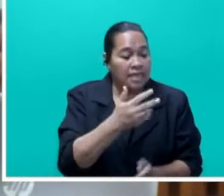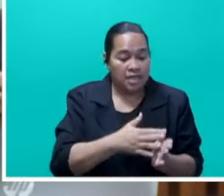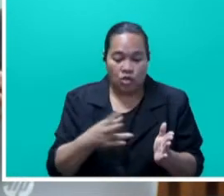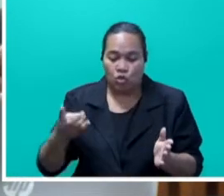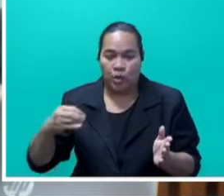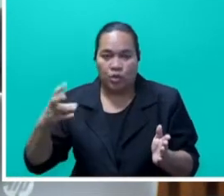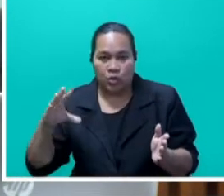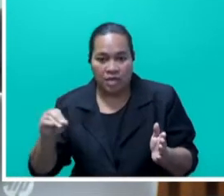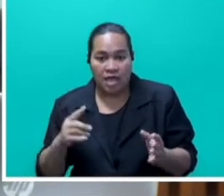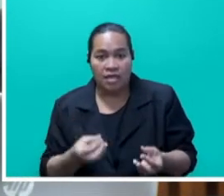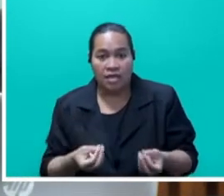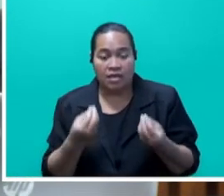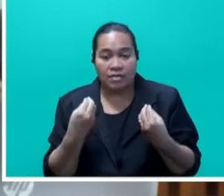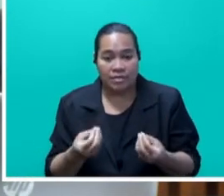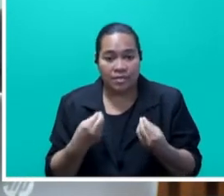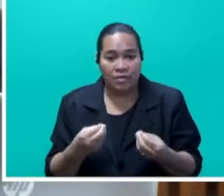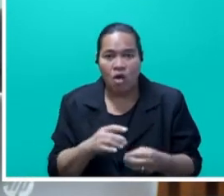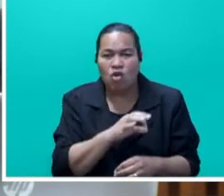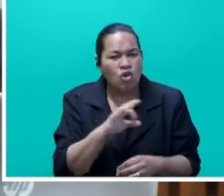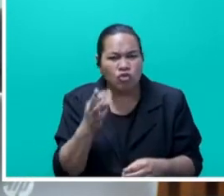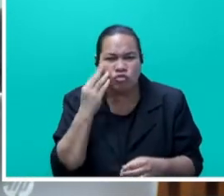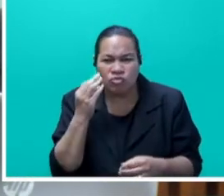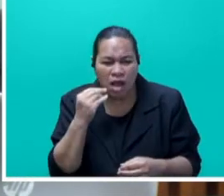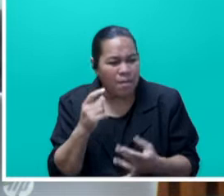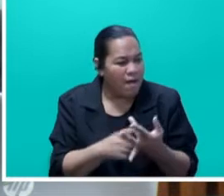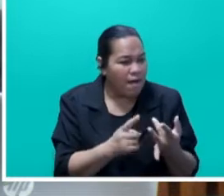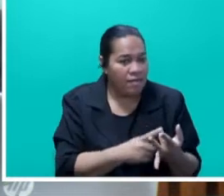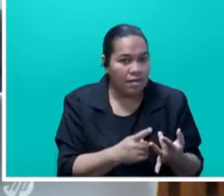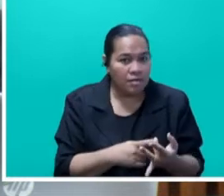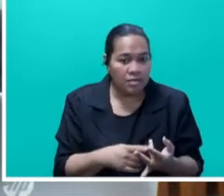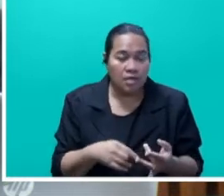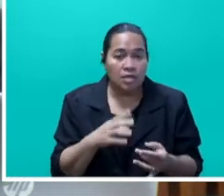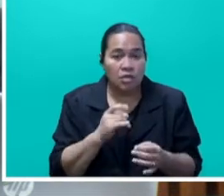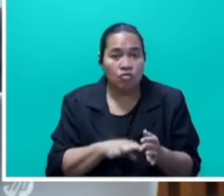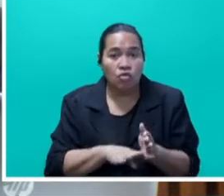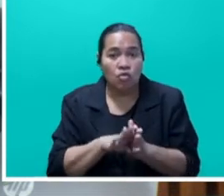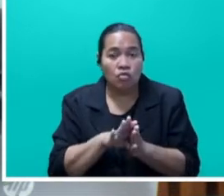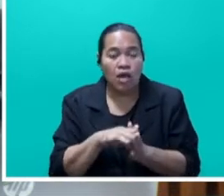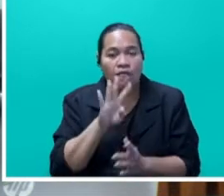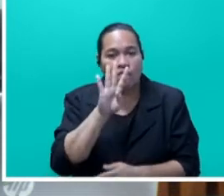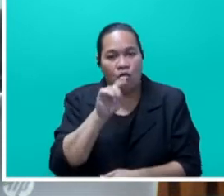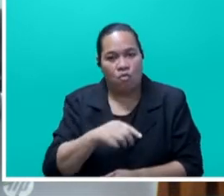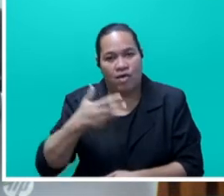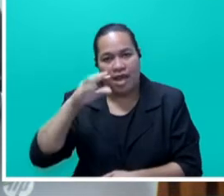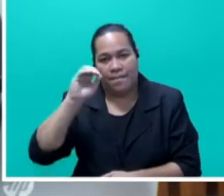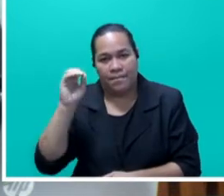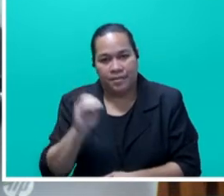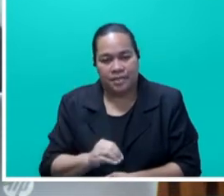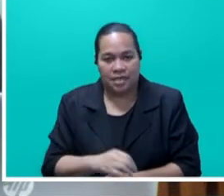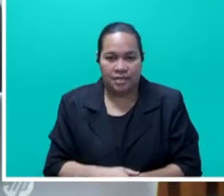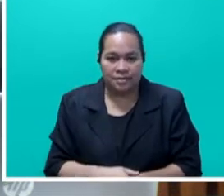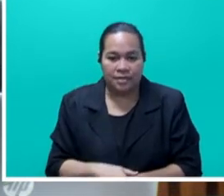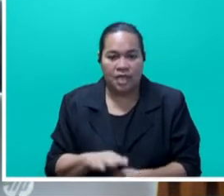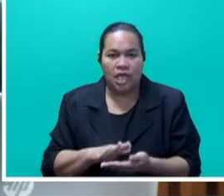the value of non-sugarcane agriculture GDP grew at a compound annual growth rate of 4.9%. This was an